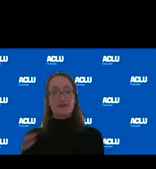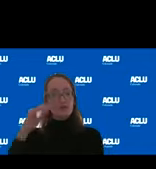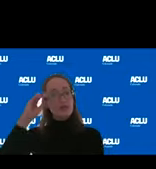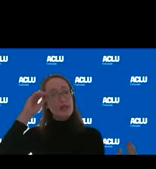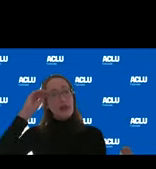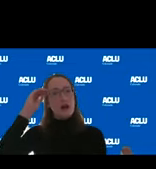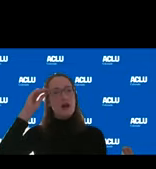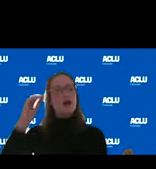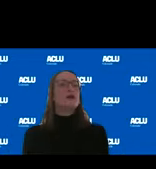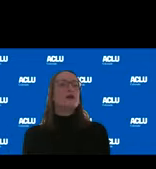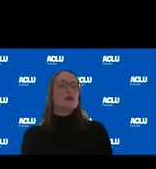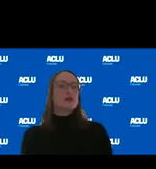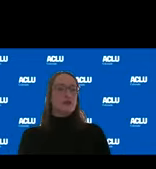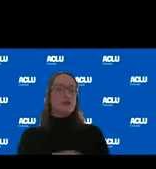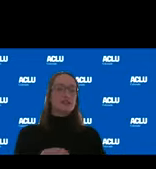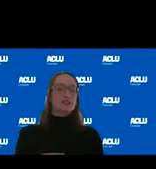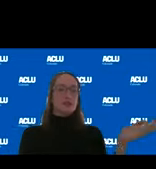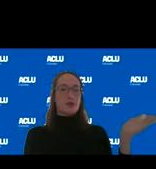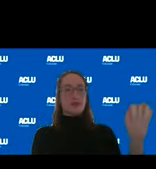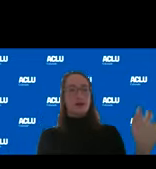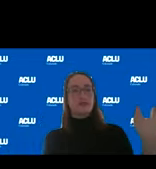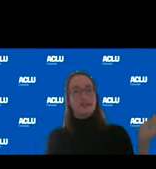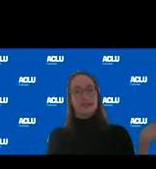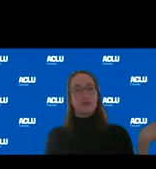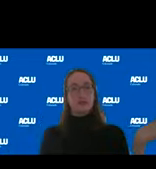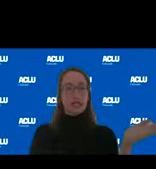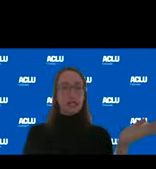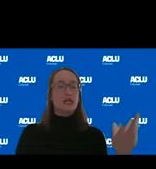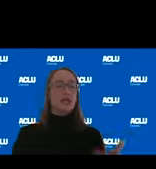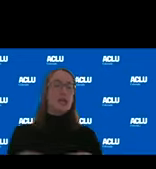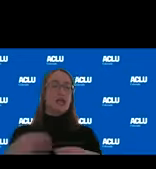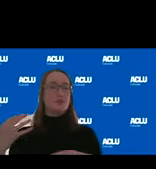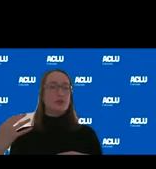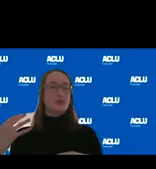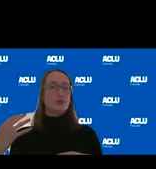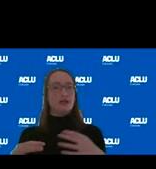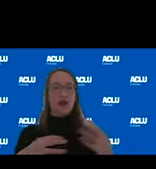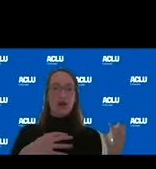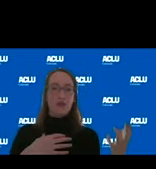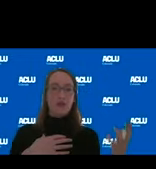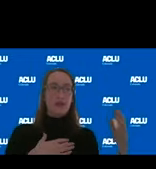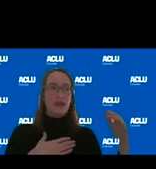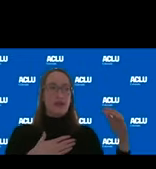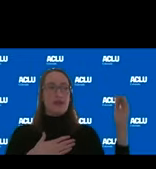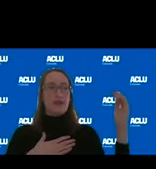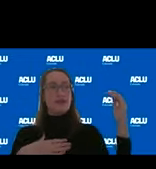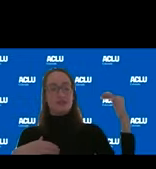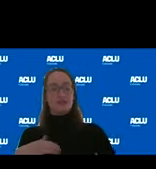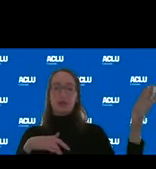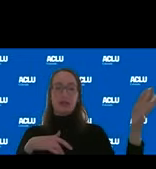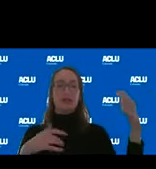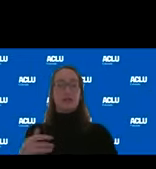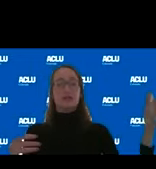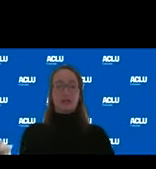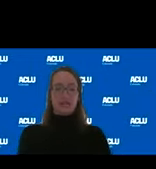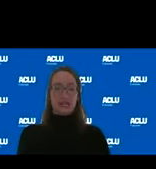level, you know, we have legislators who can make laws affecting voting, and we and then it's